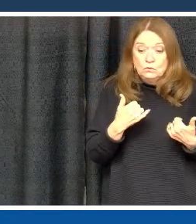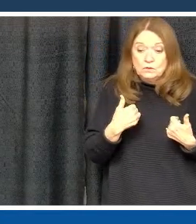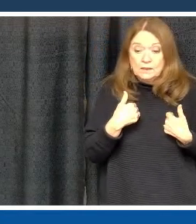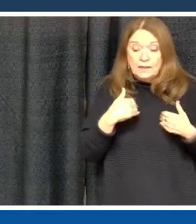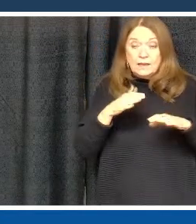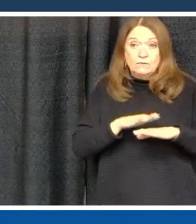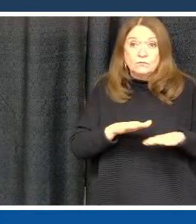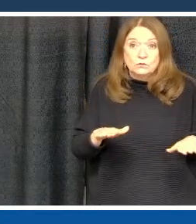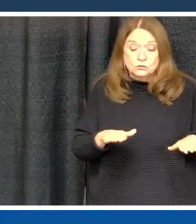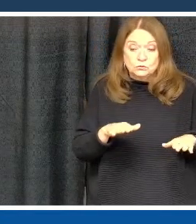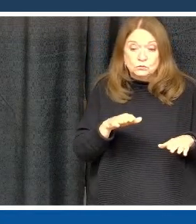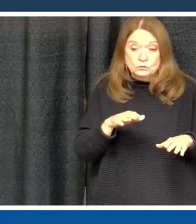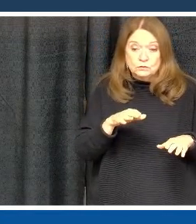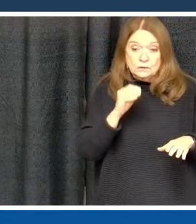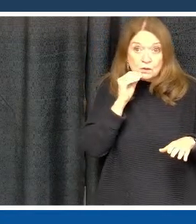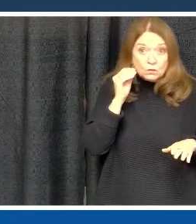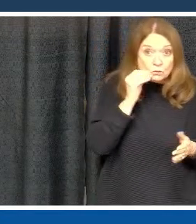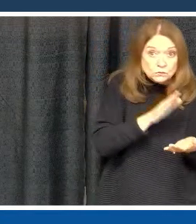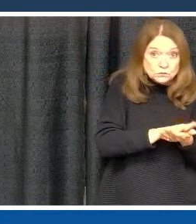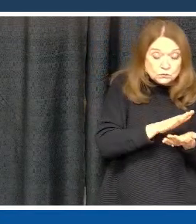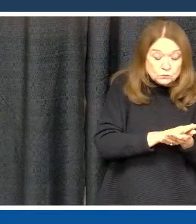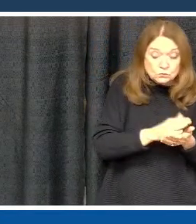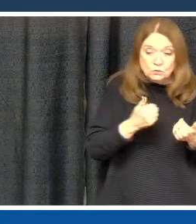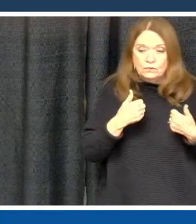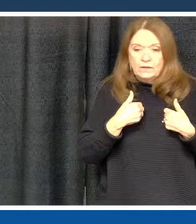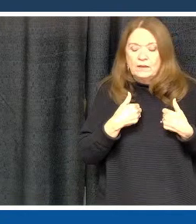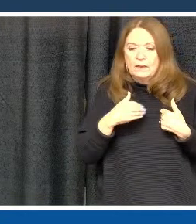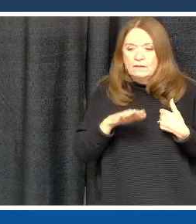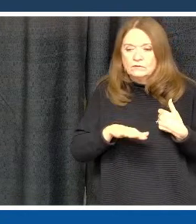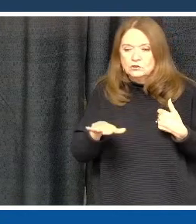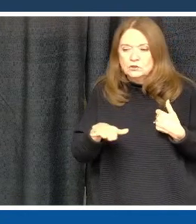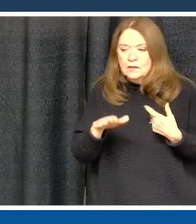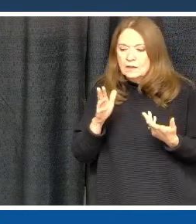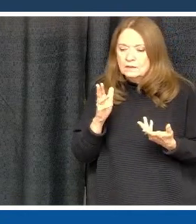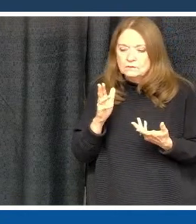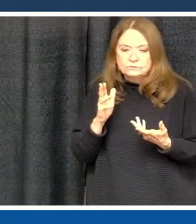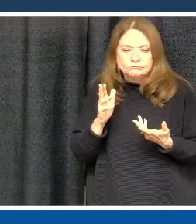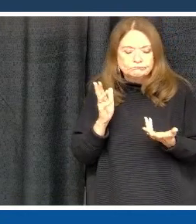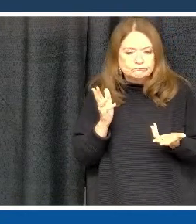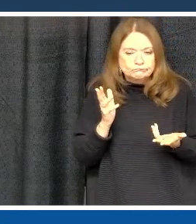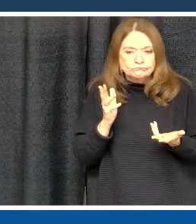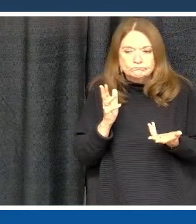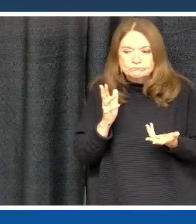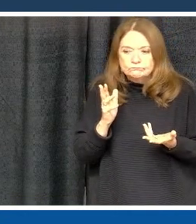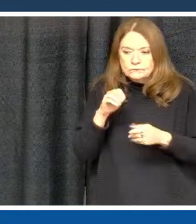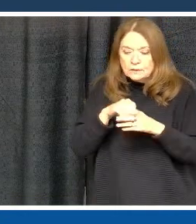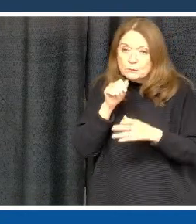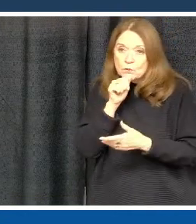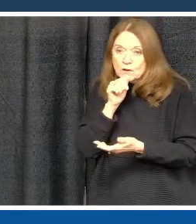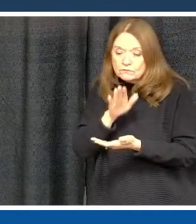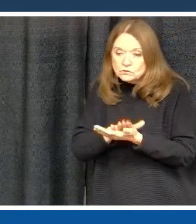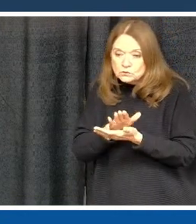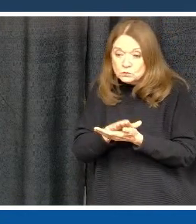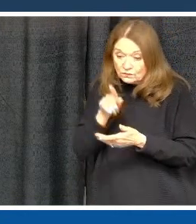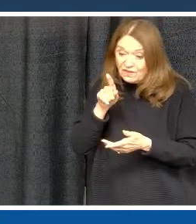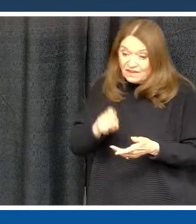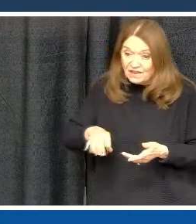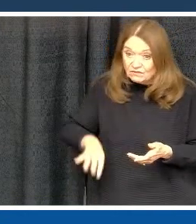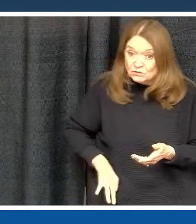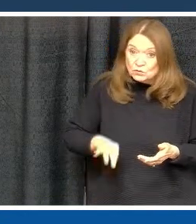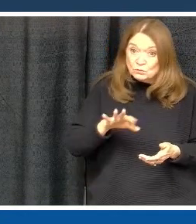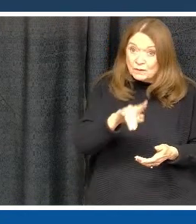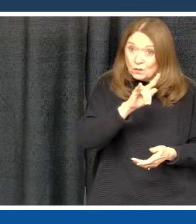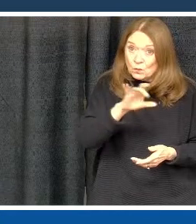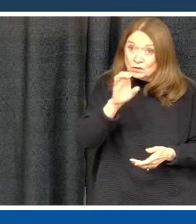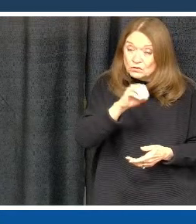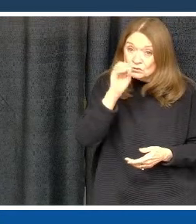children that homeschool, or they have a child in the a private school, they have to pay 100%